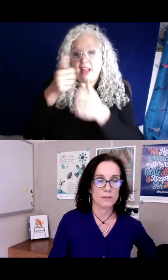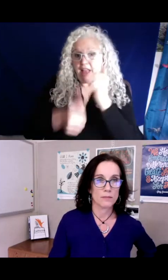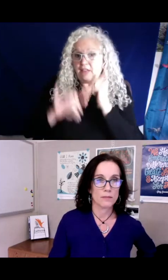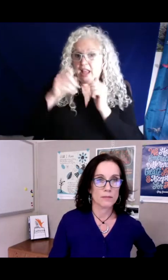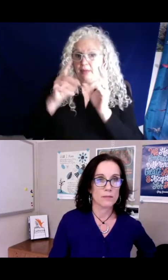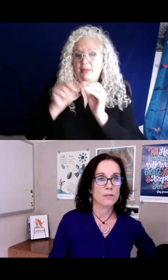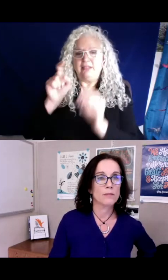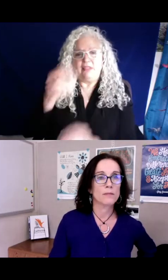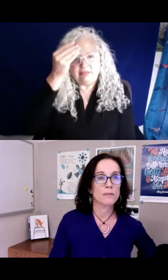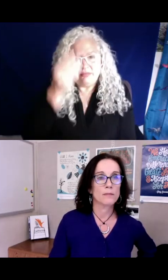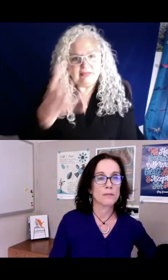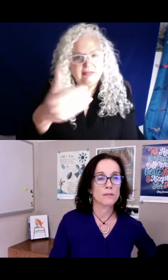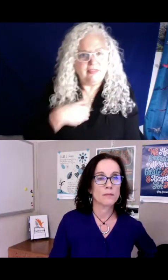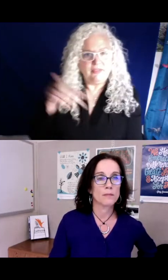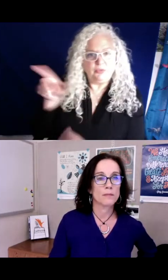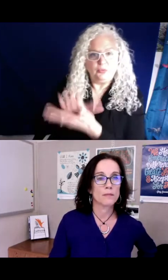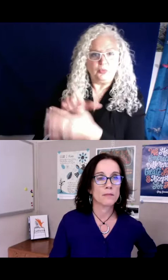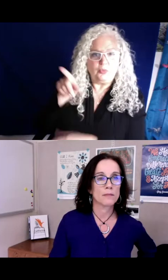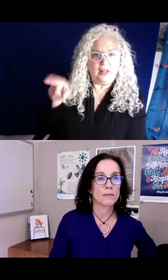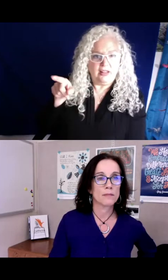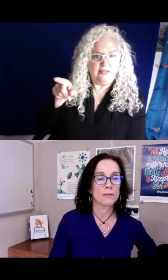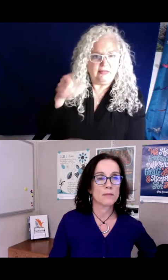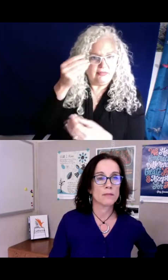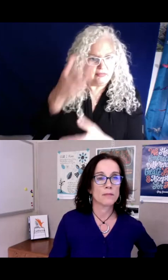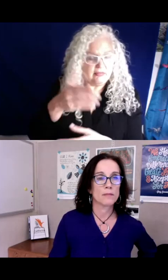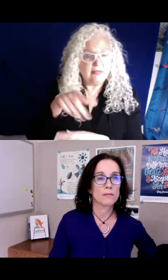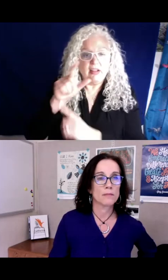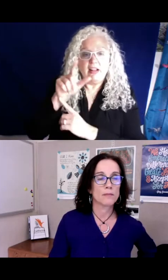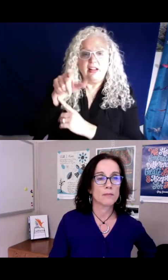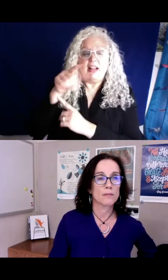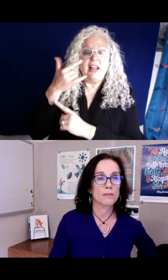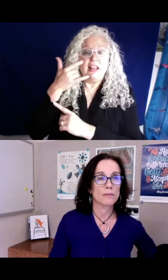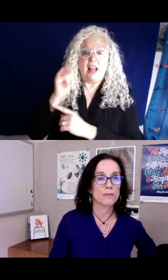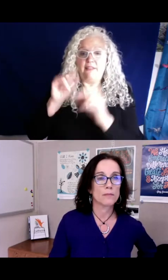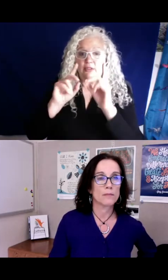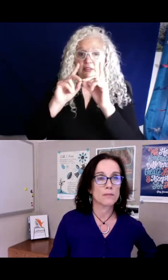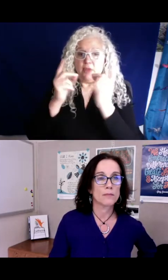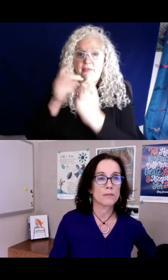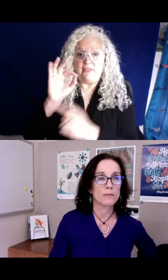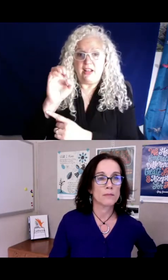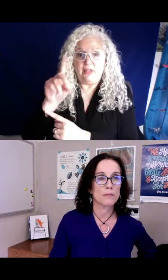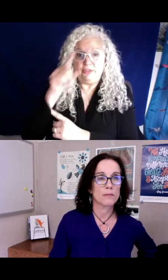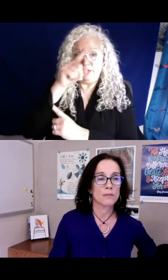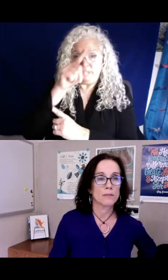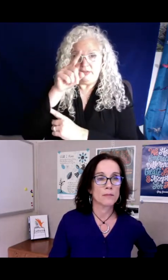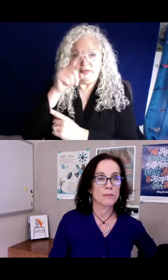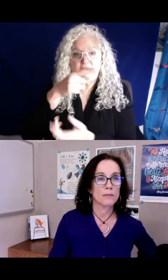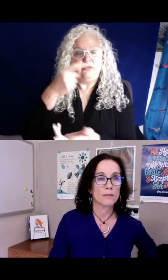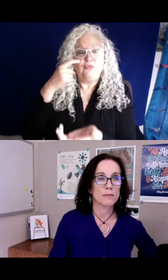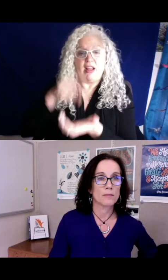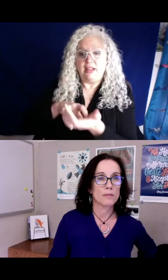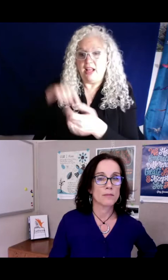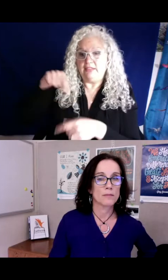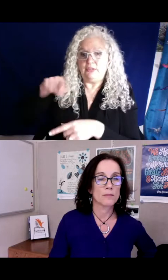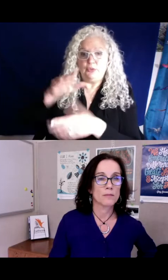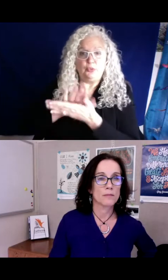deaf school as well. And every IEP meeting, they must inform you that that school is available for your student to go